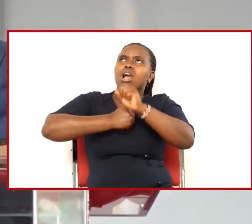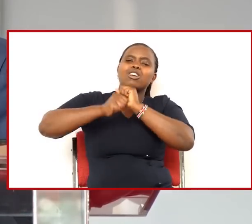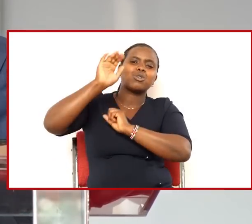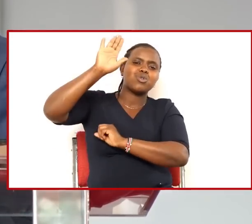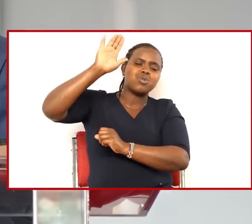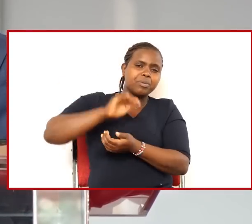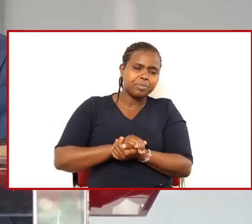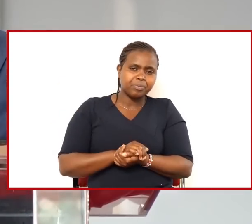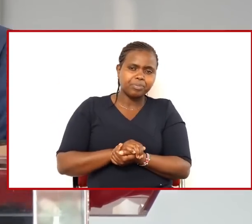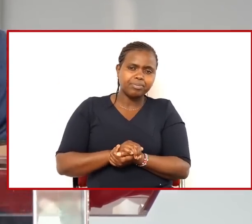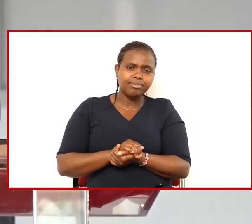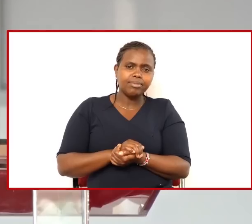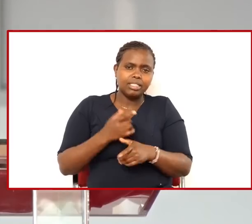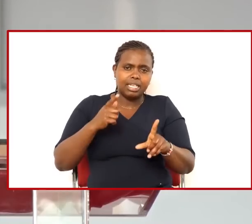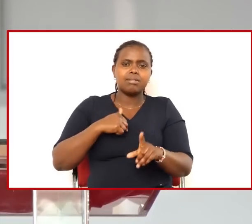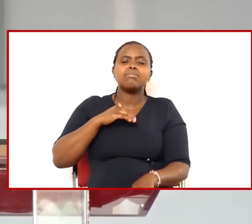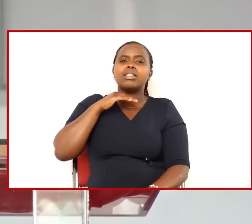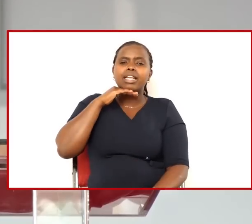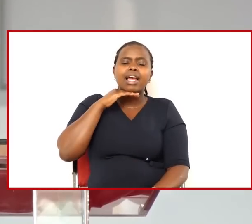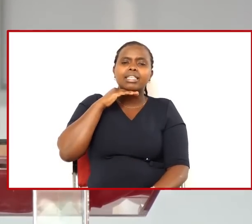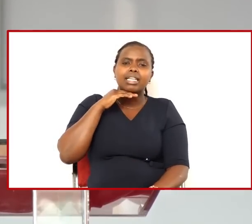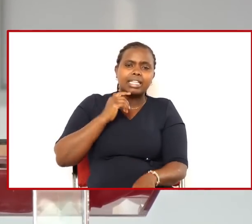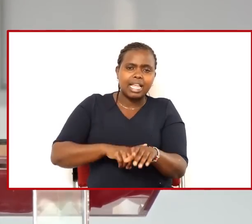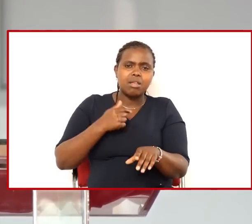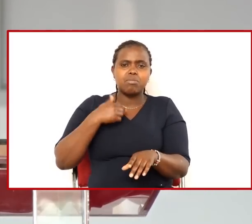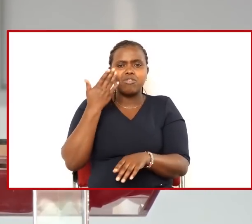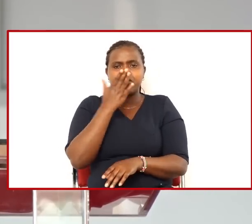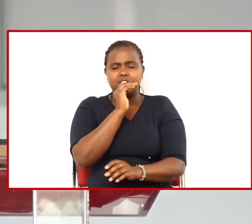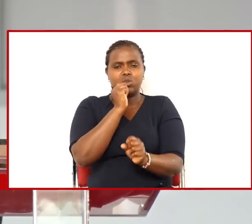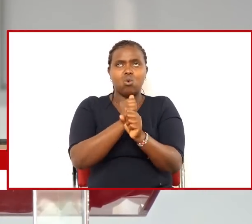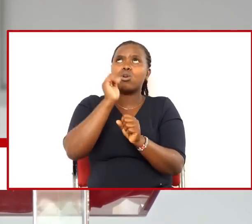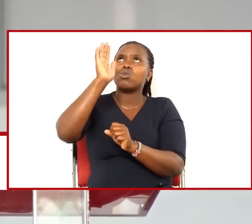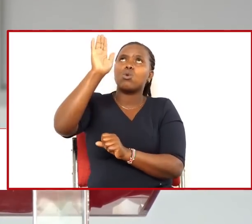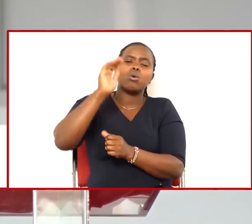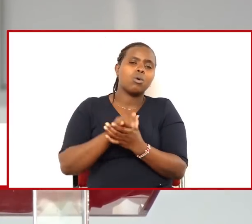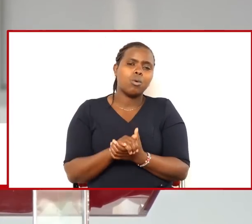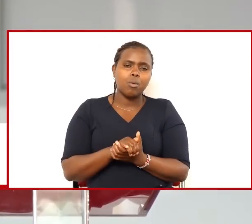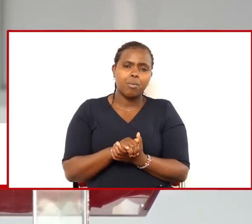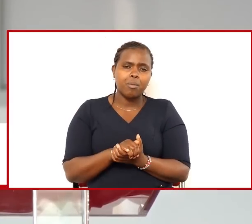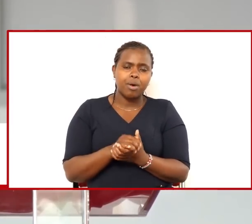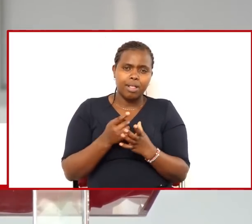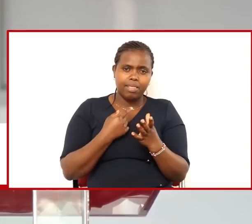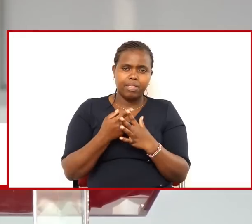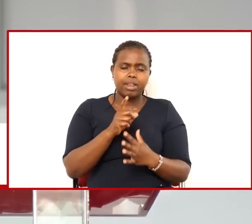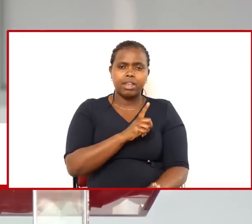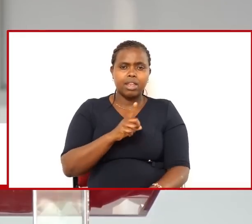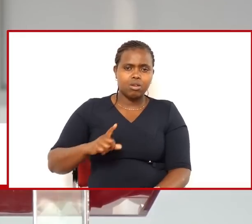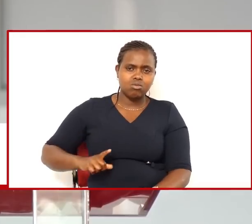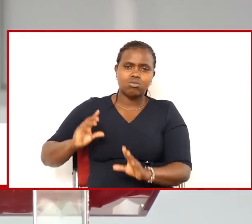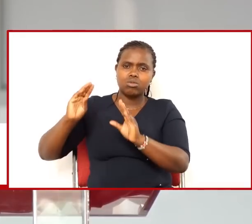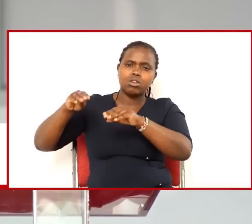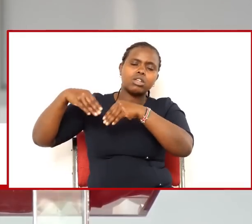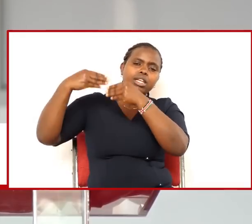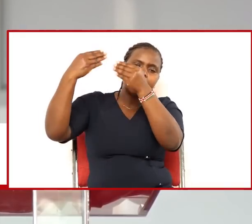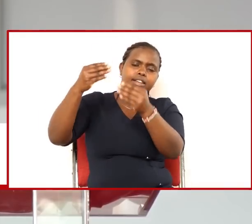work. Let me die accomplishing what you called me to do. And God